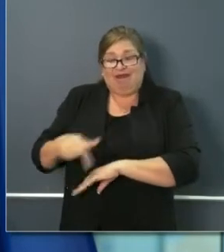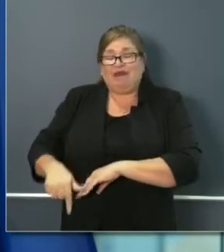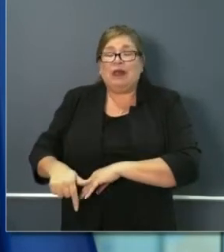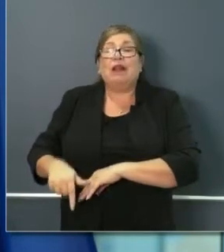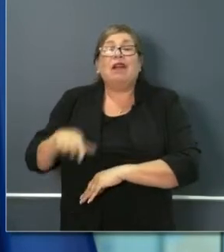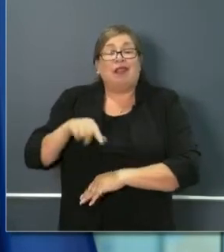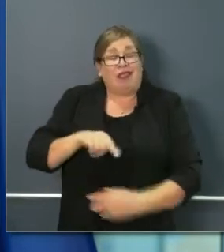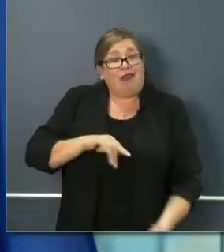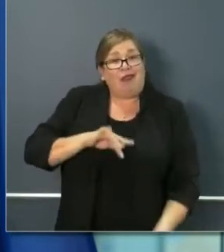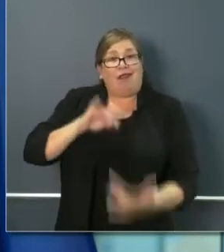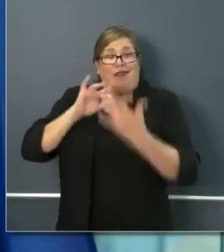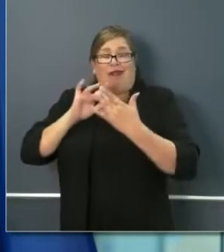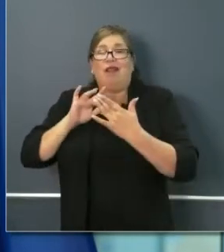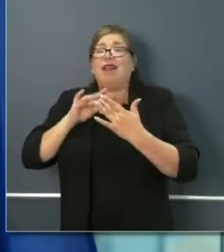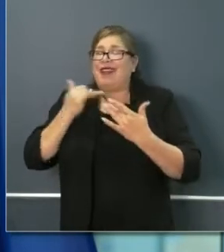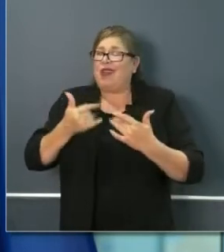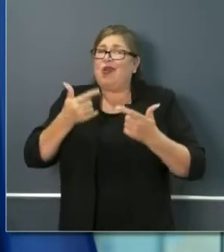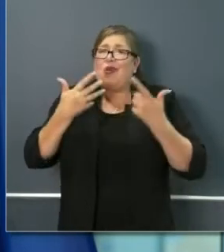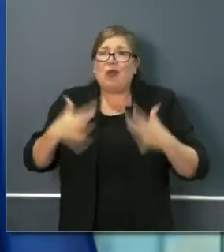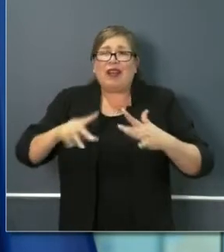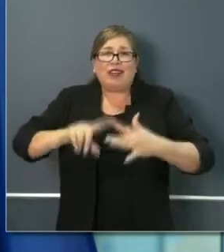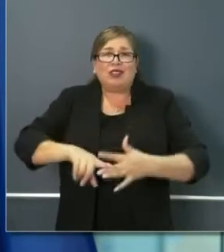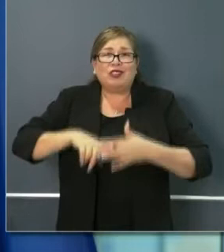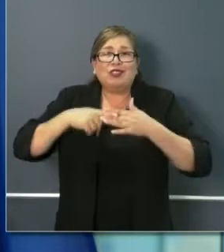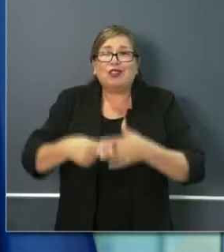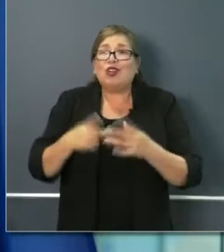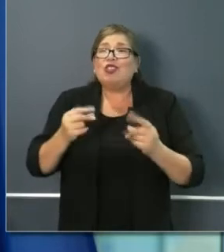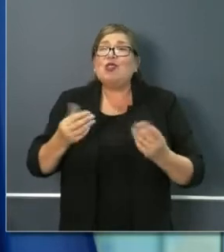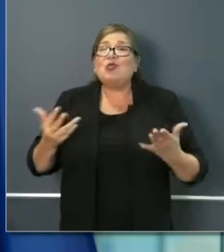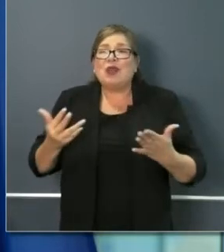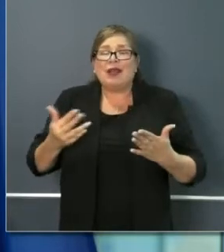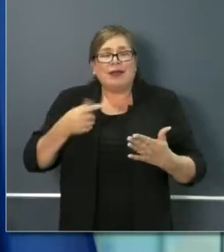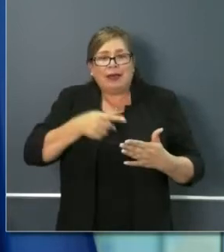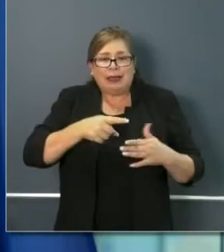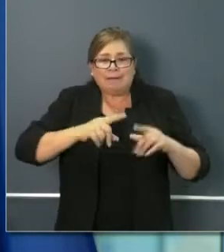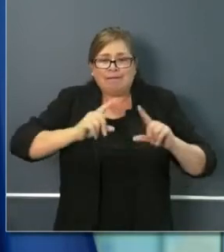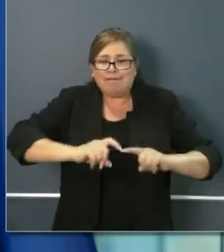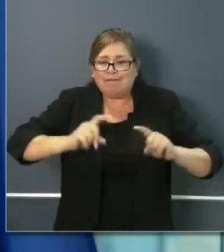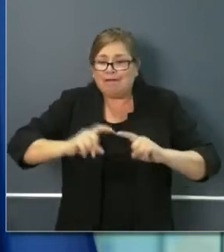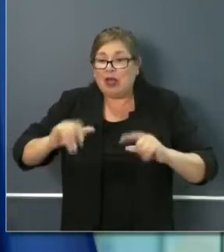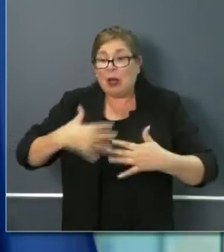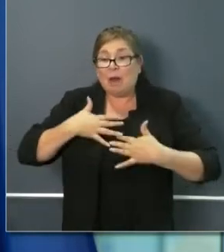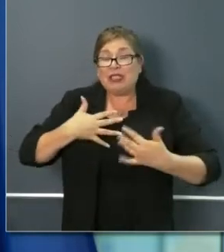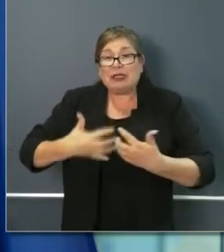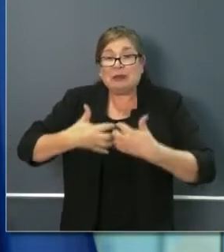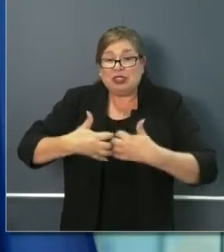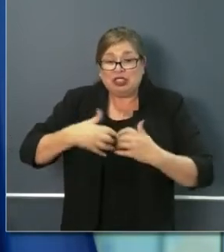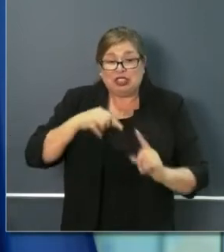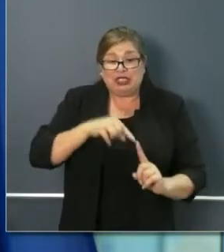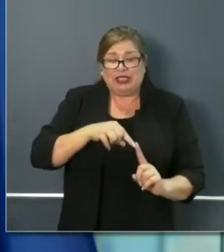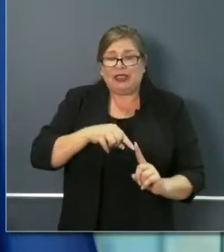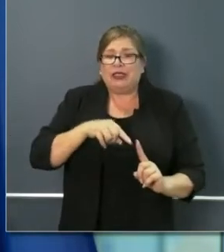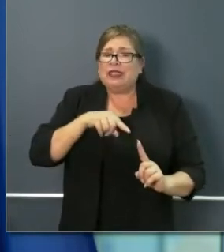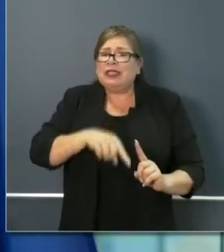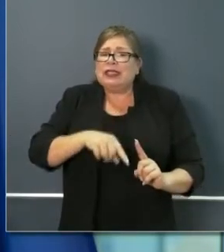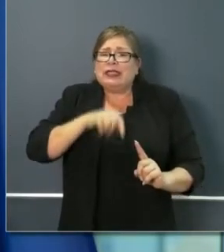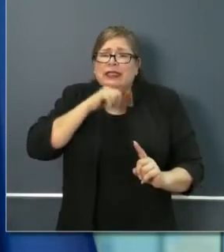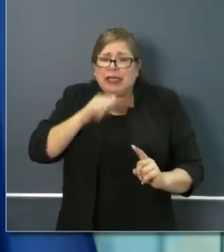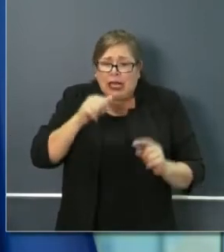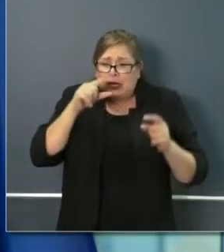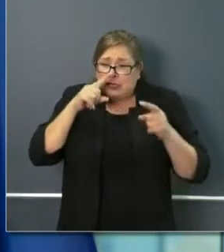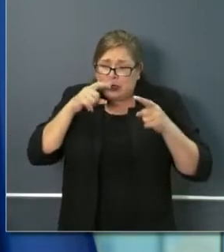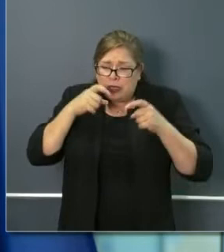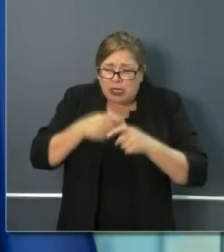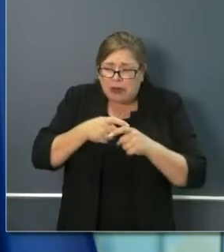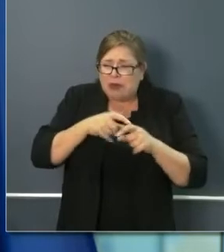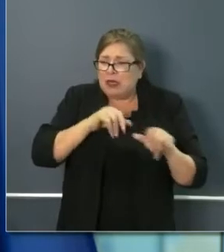and now already in action, prototyping respirators that are not as nuanced and comprehensive as